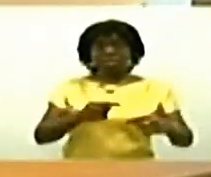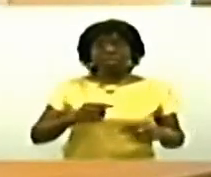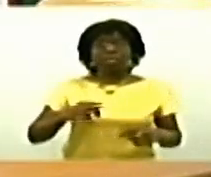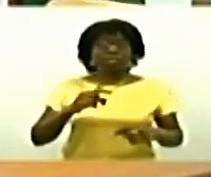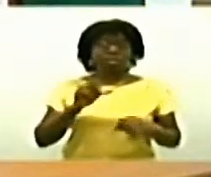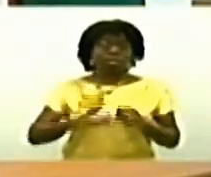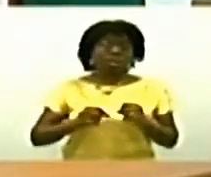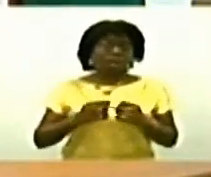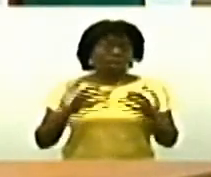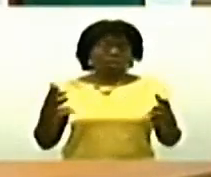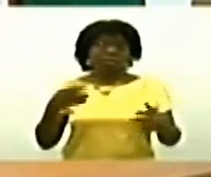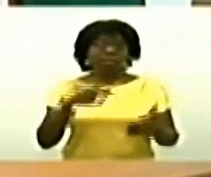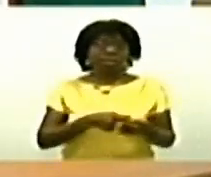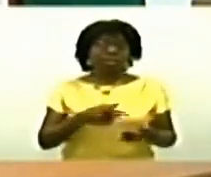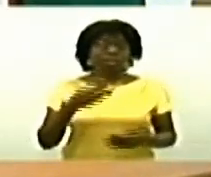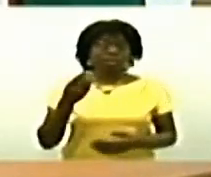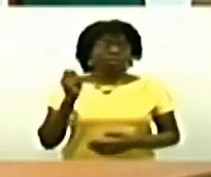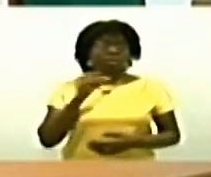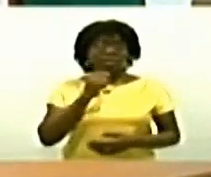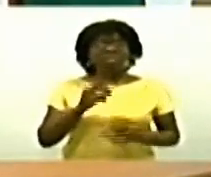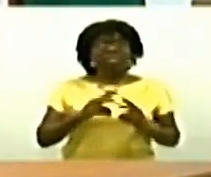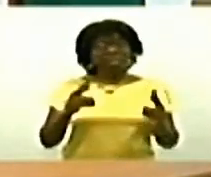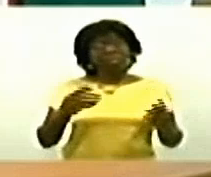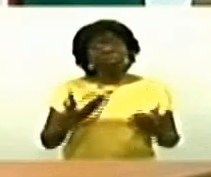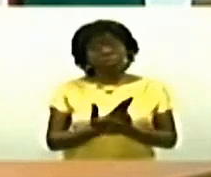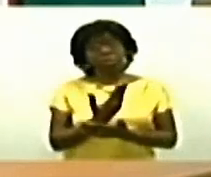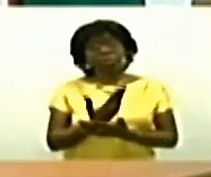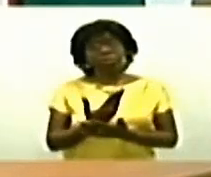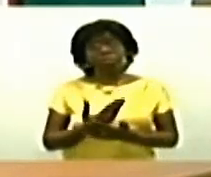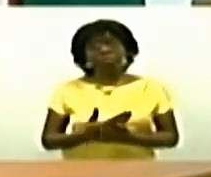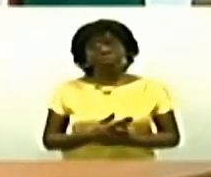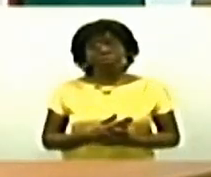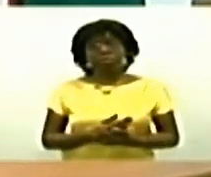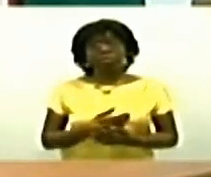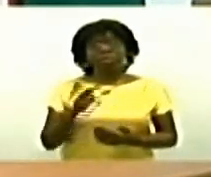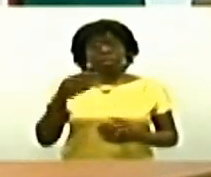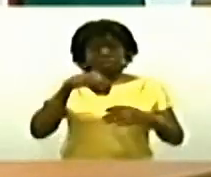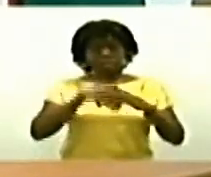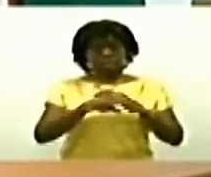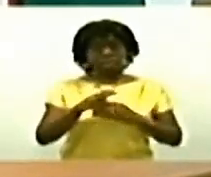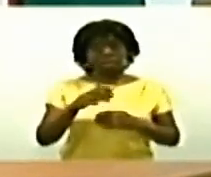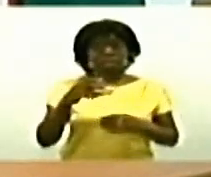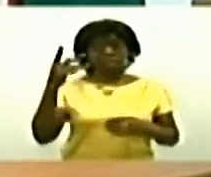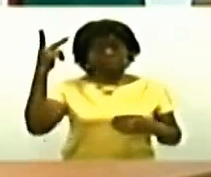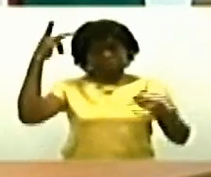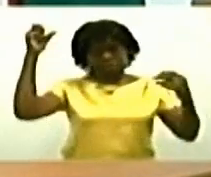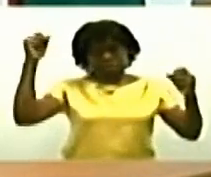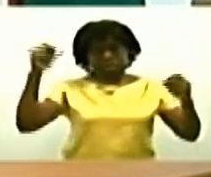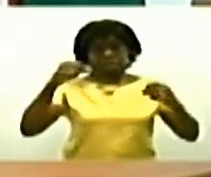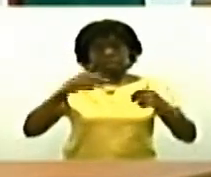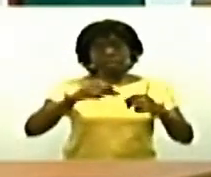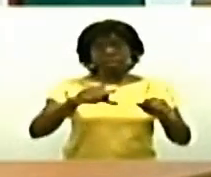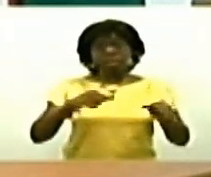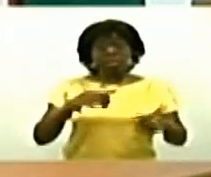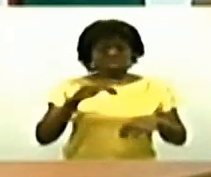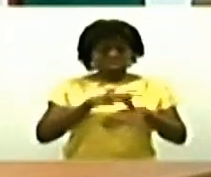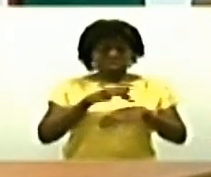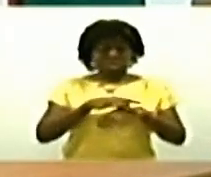was not very new to me. I entered the political realm at a very early